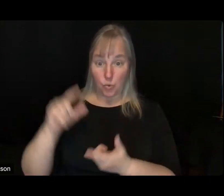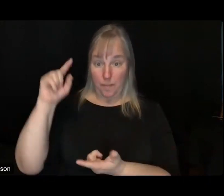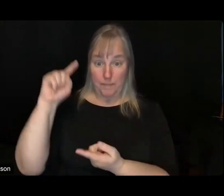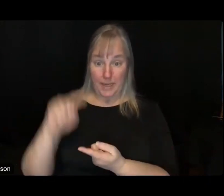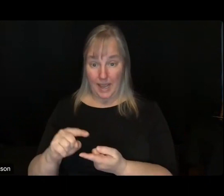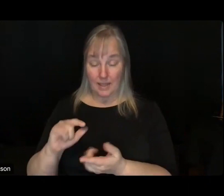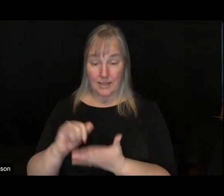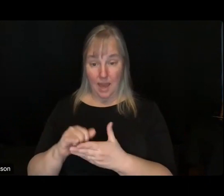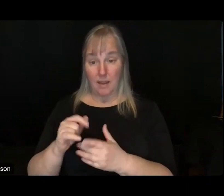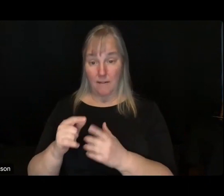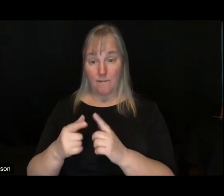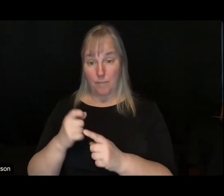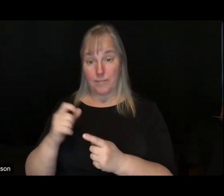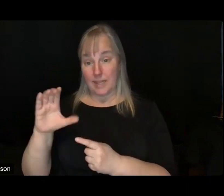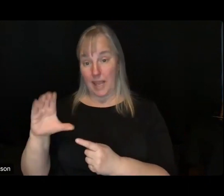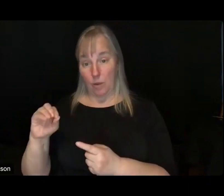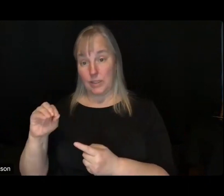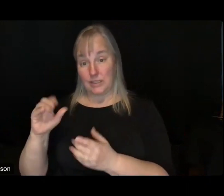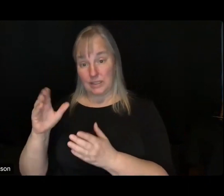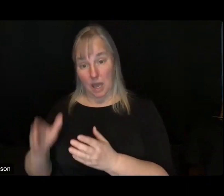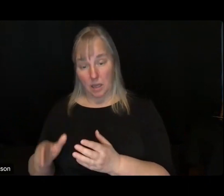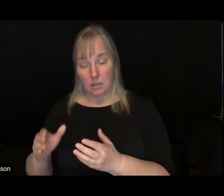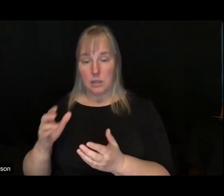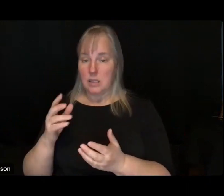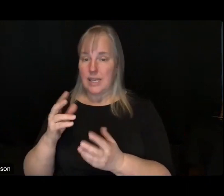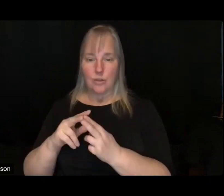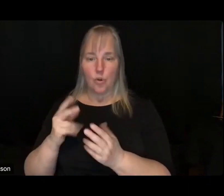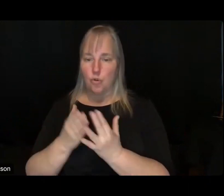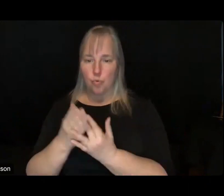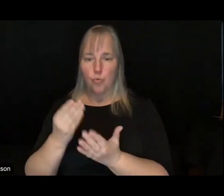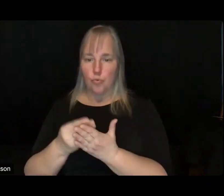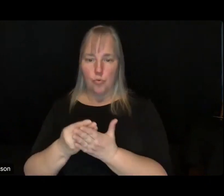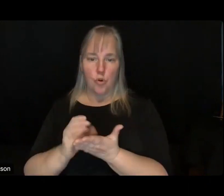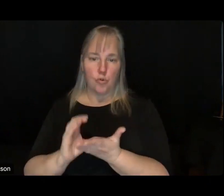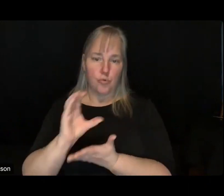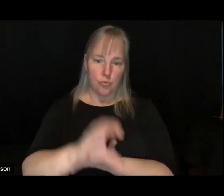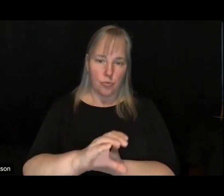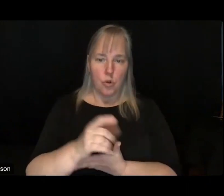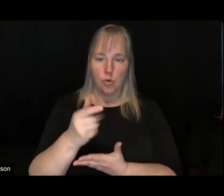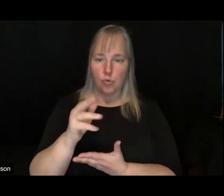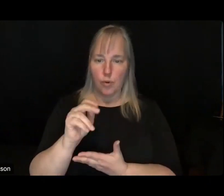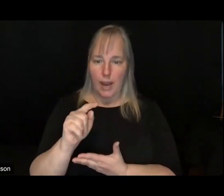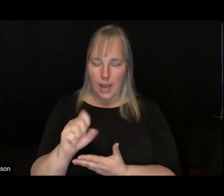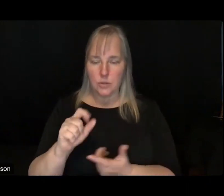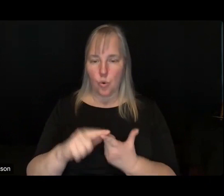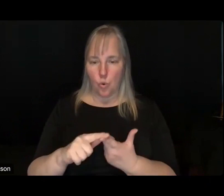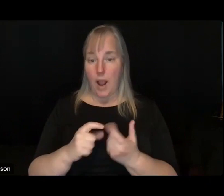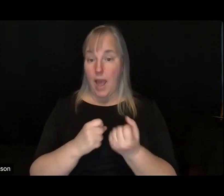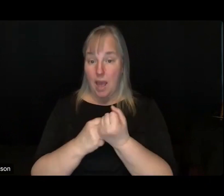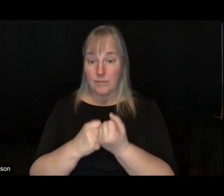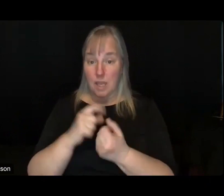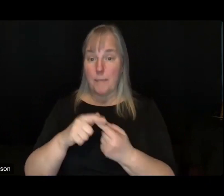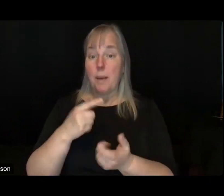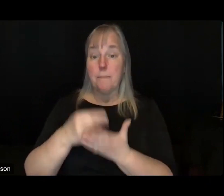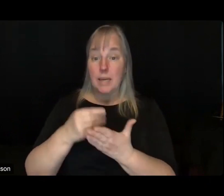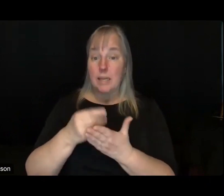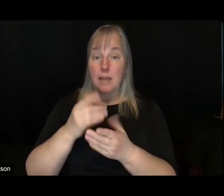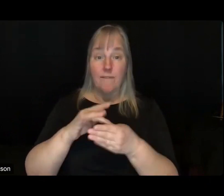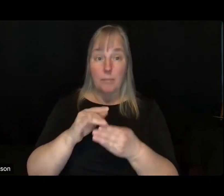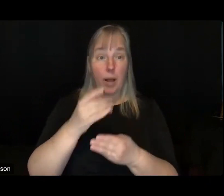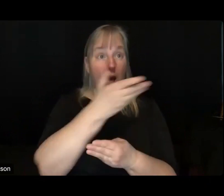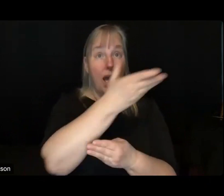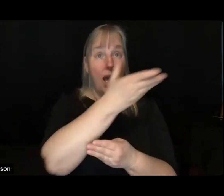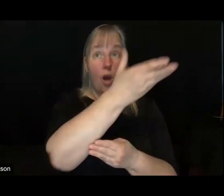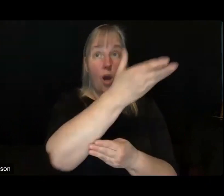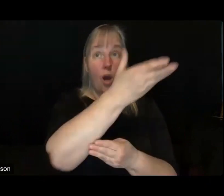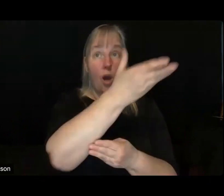whether that be through grants, but also just advocacy around the dollars that are out there and making sure that they're coming towards Howard